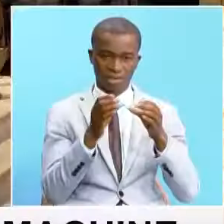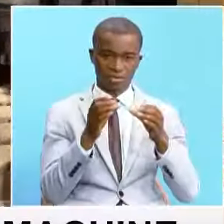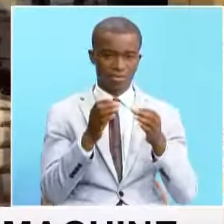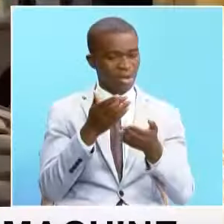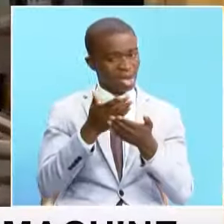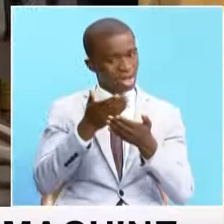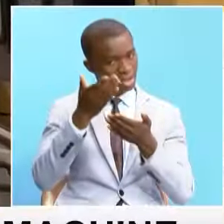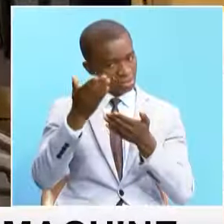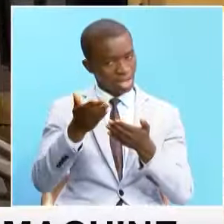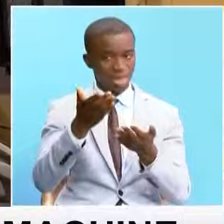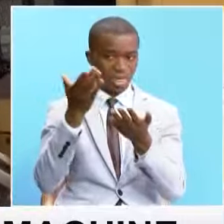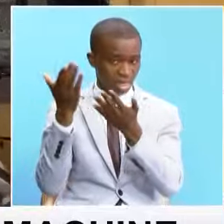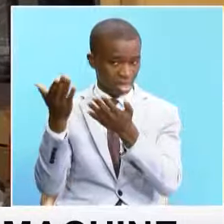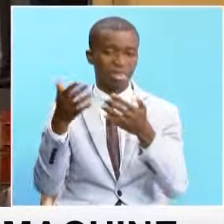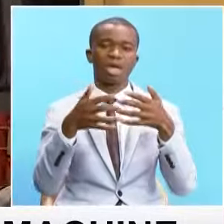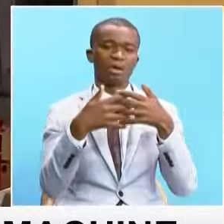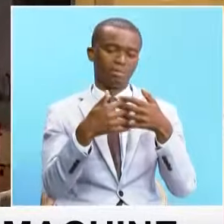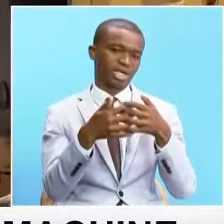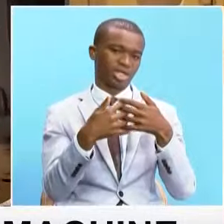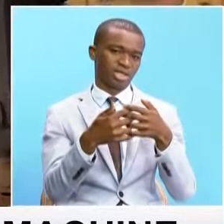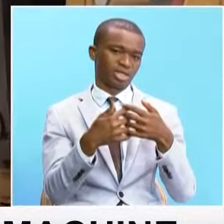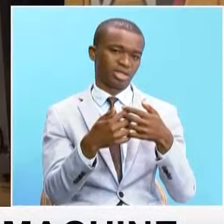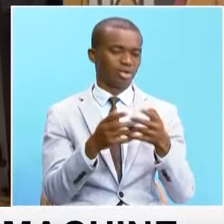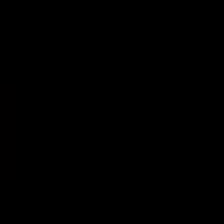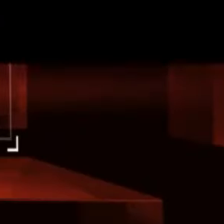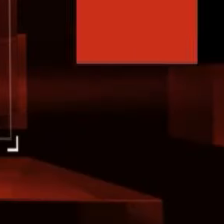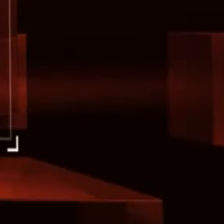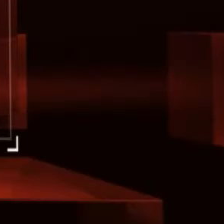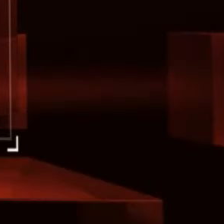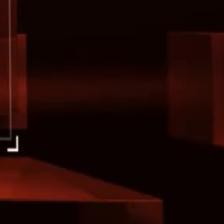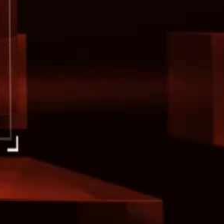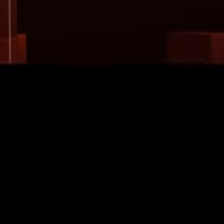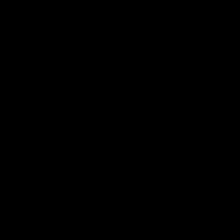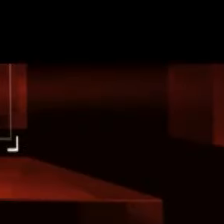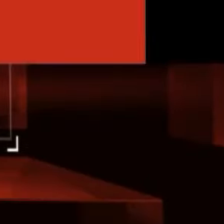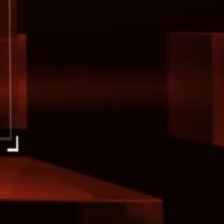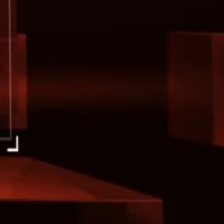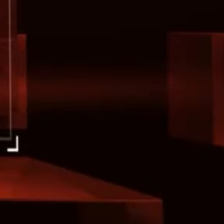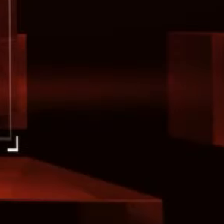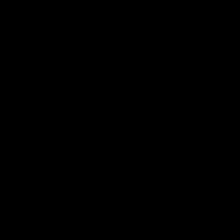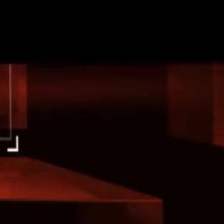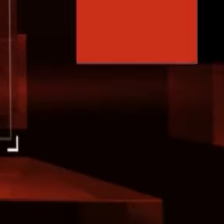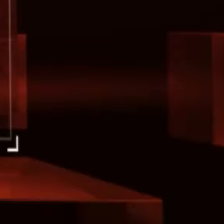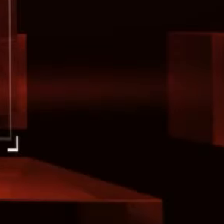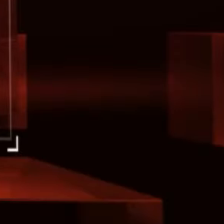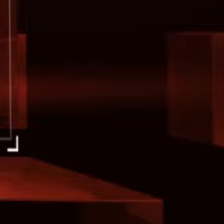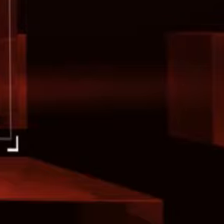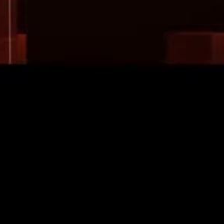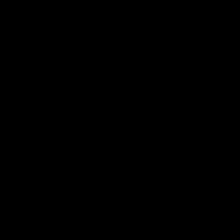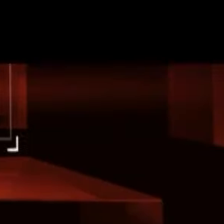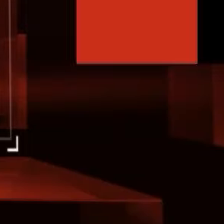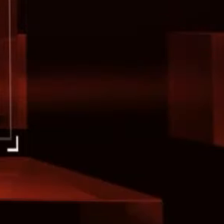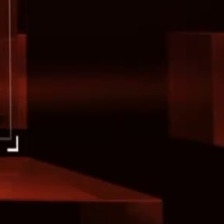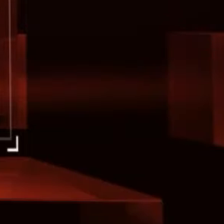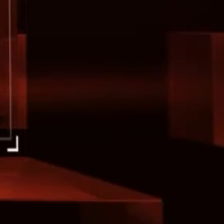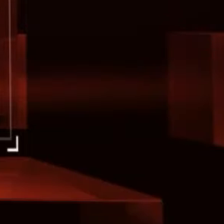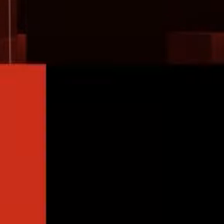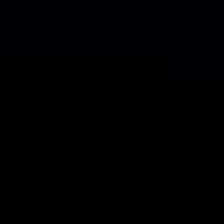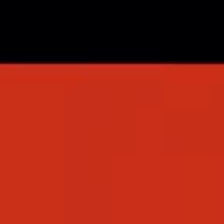Mansa Municipal Council procures earth-moving equipment. Plus, government pledges commitment to